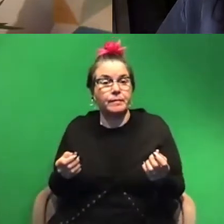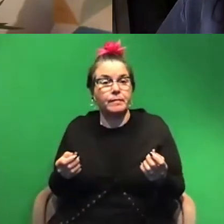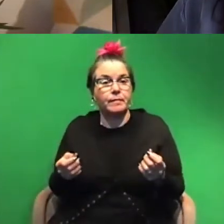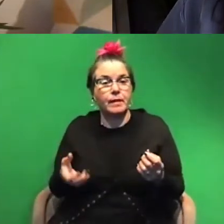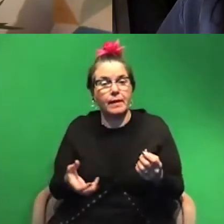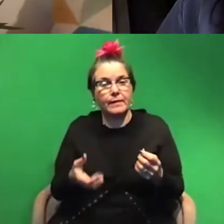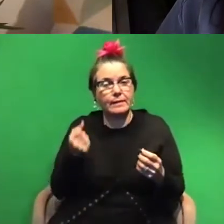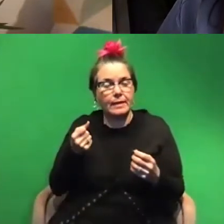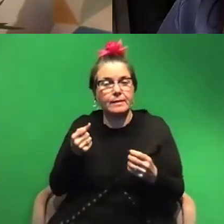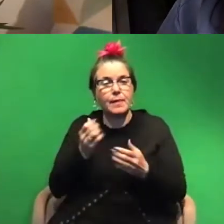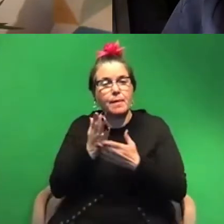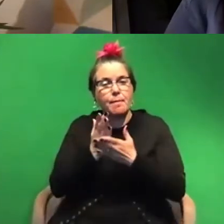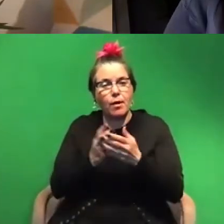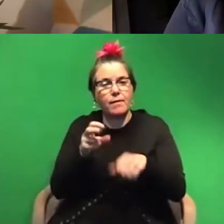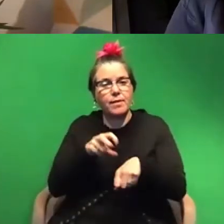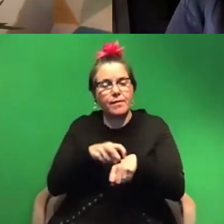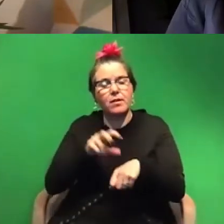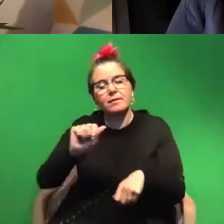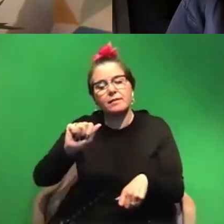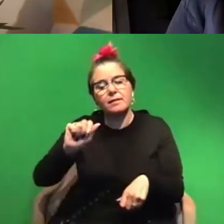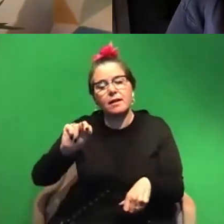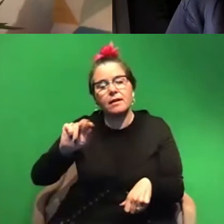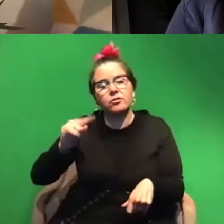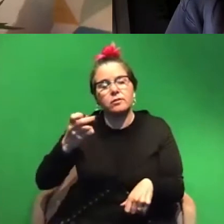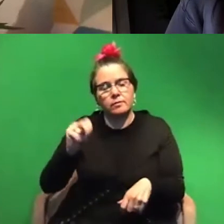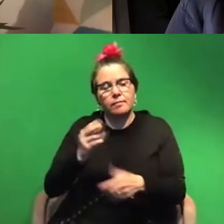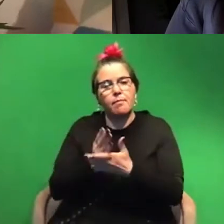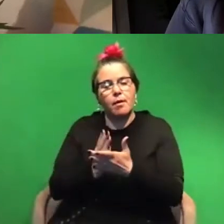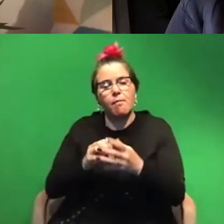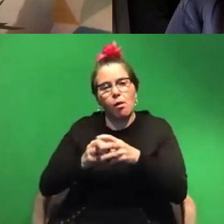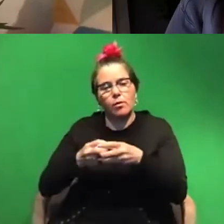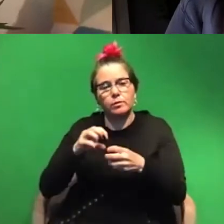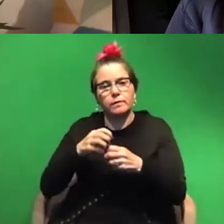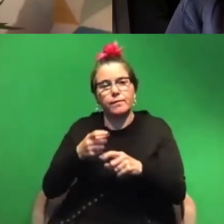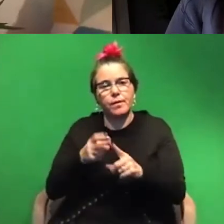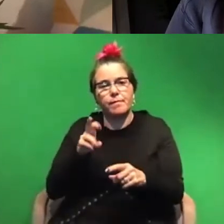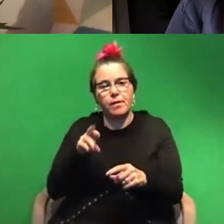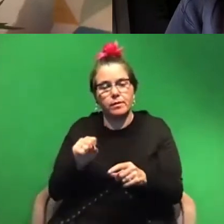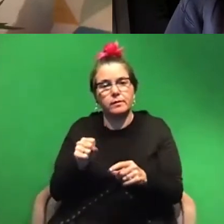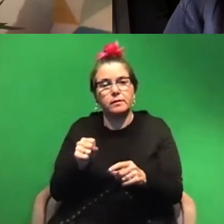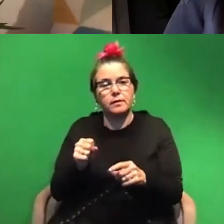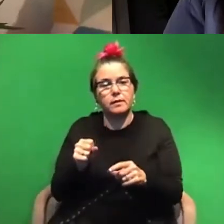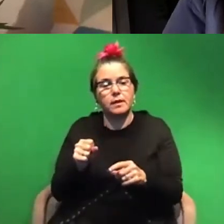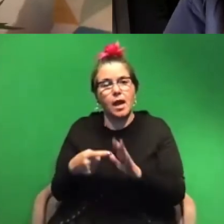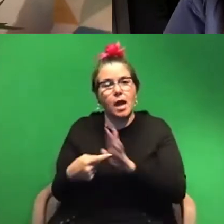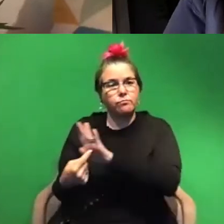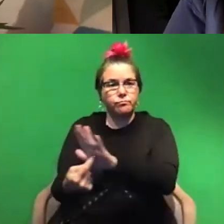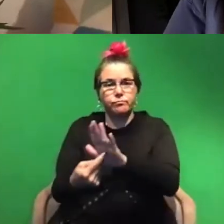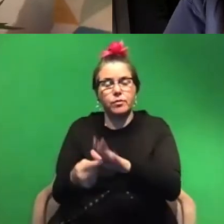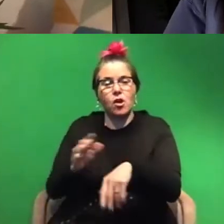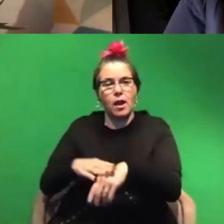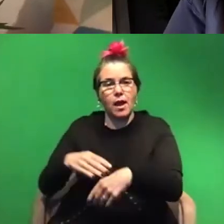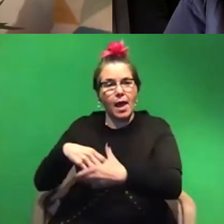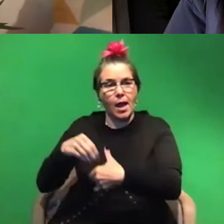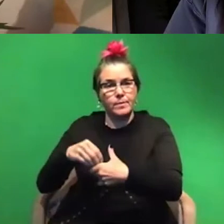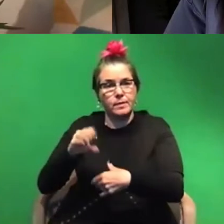portion of the virus or the antigenic molecules of the virus and exhibit it on the outside of the